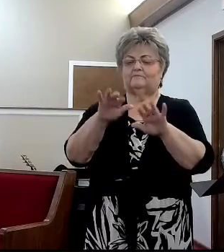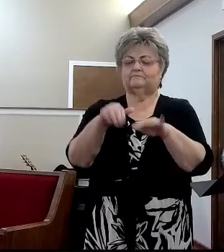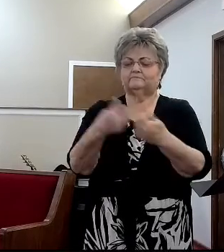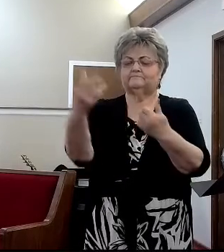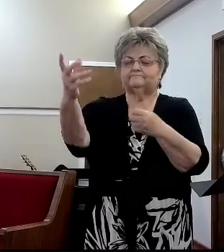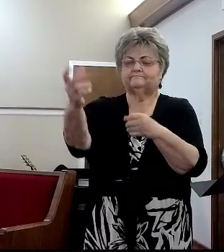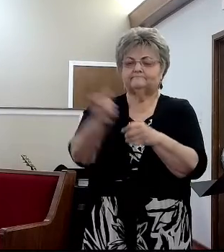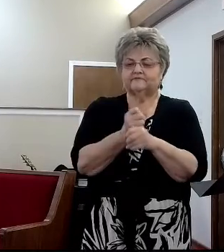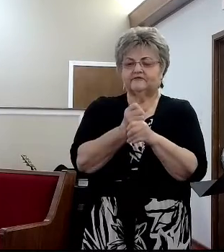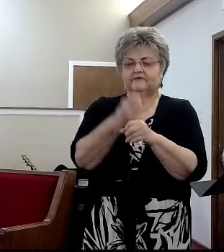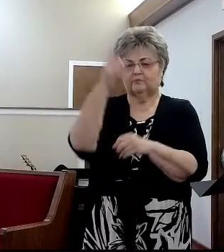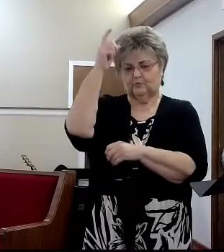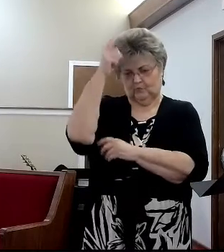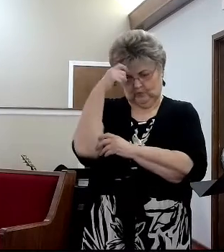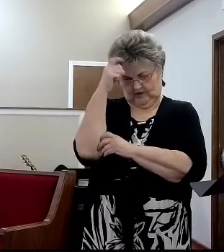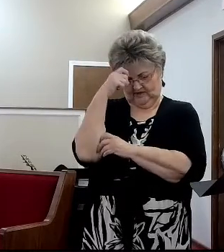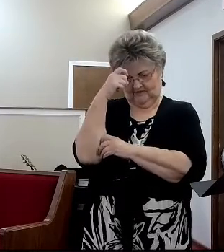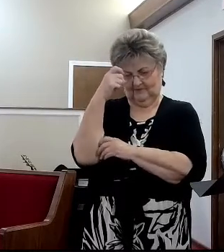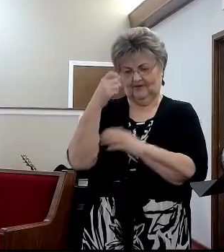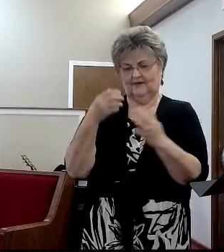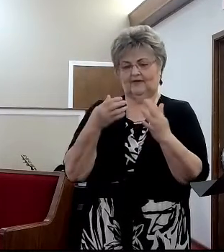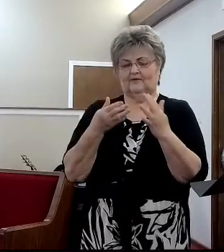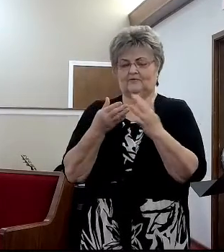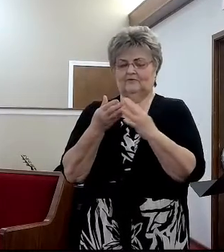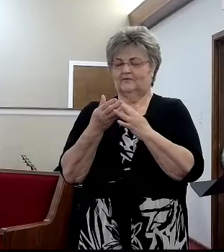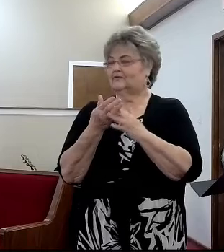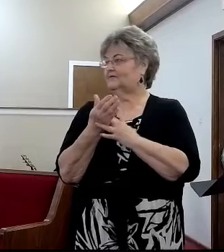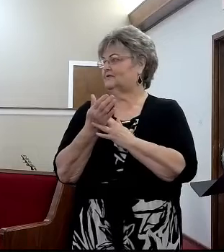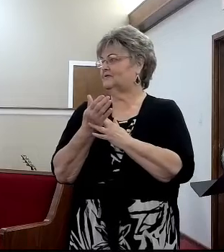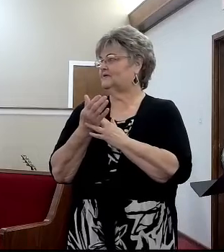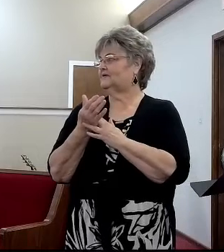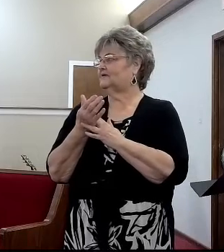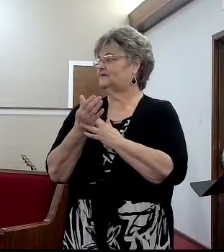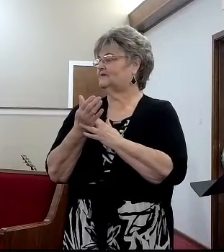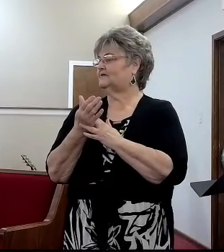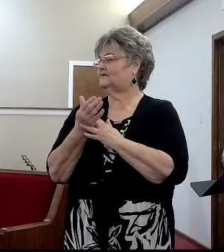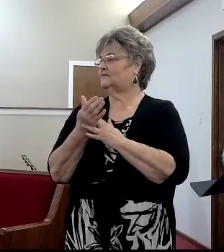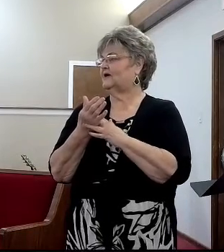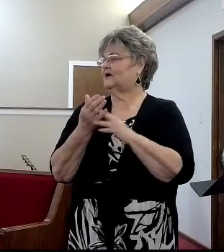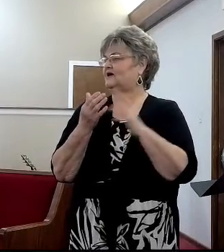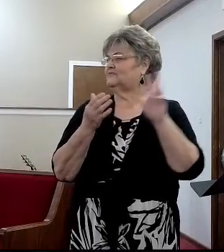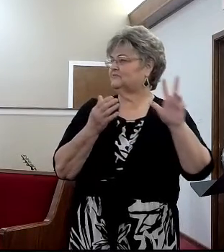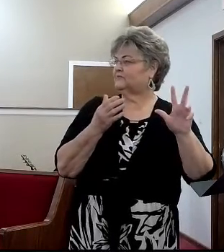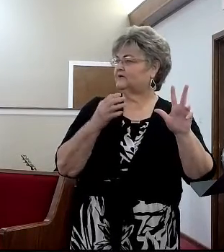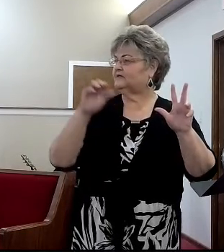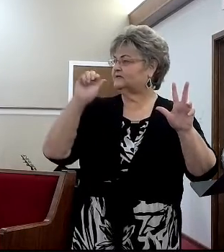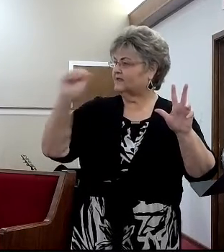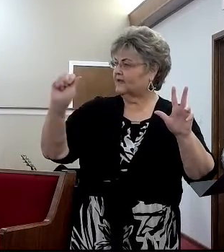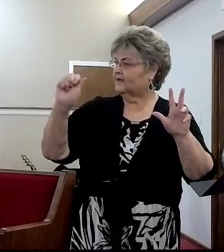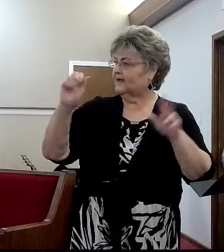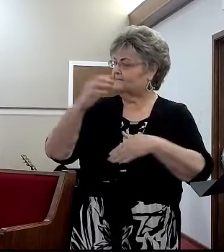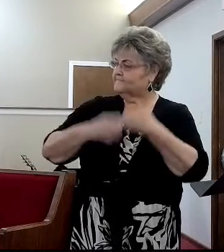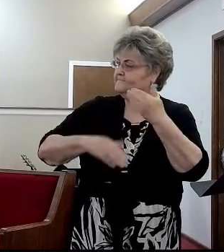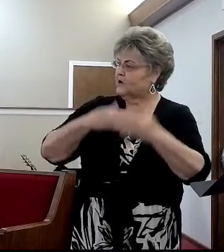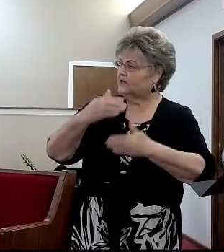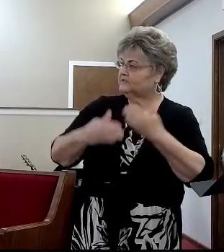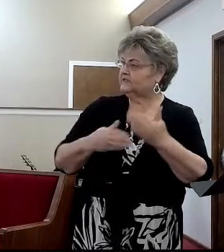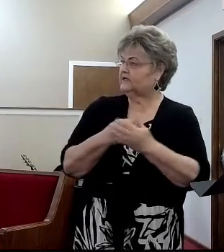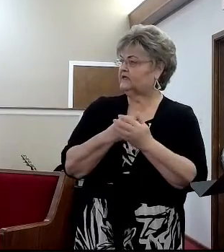We're going to do this through what Brother Hegel calls the AAA process. So we'll start